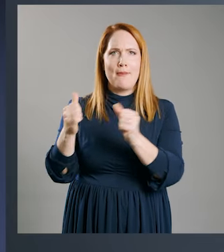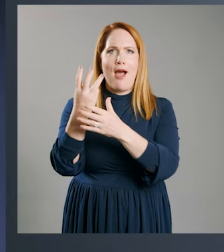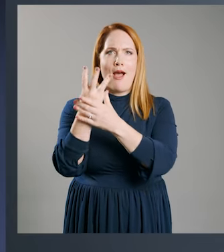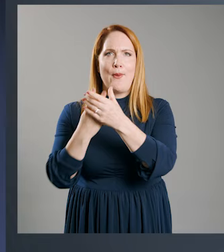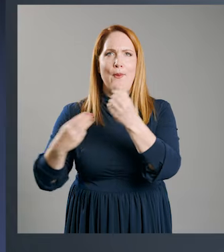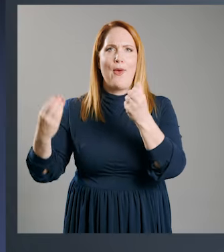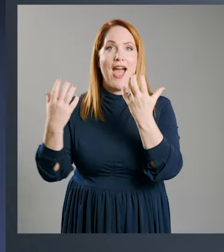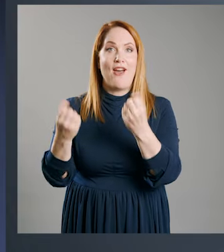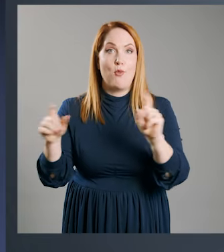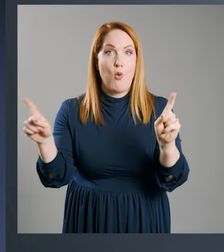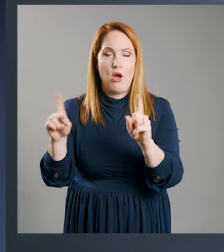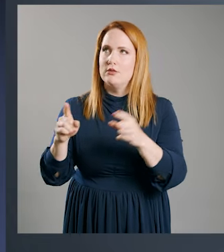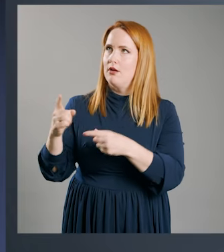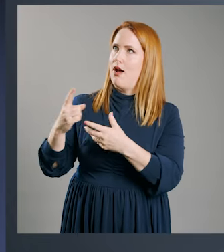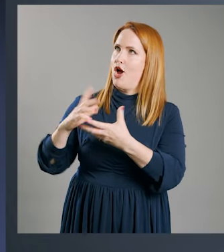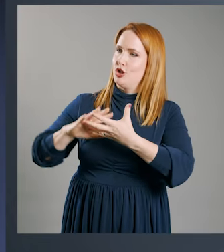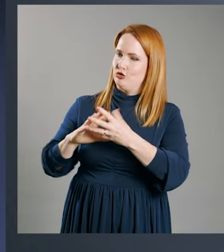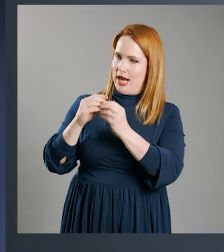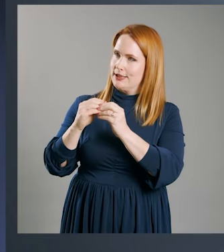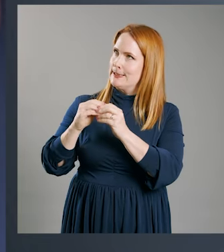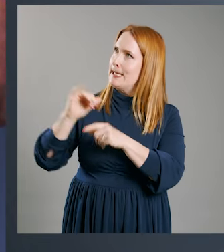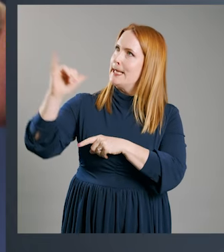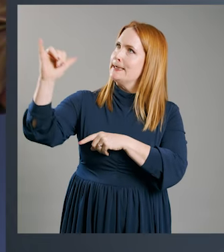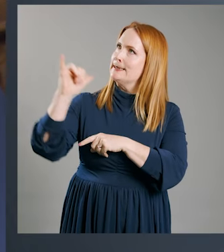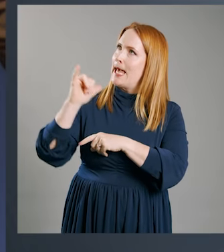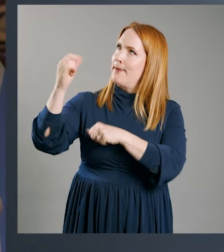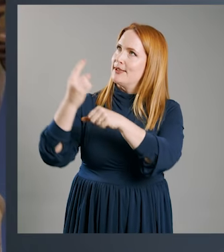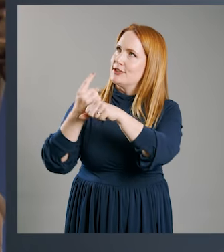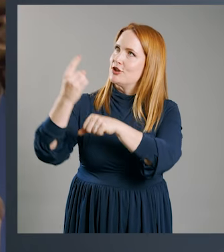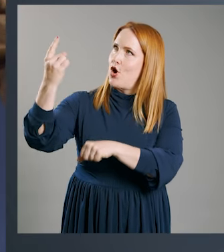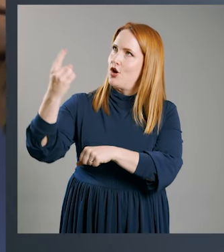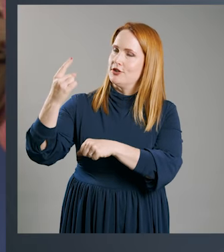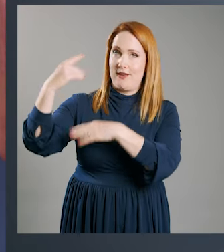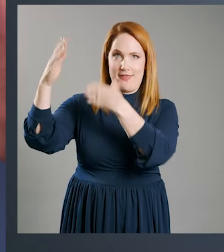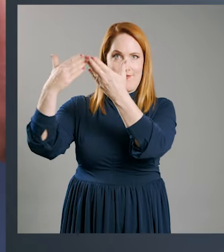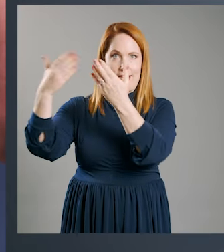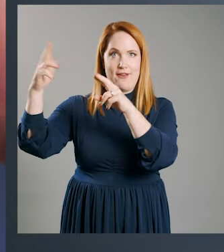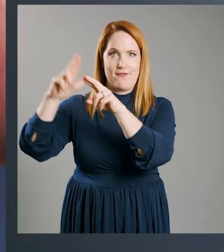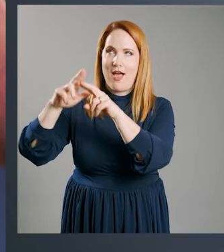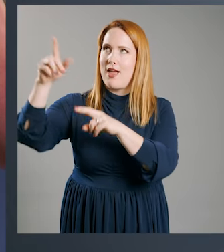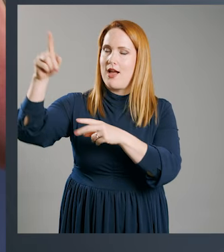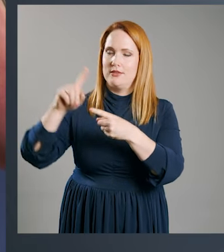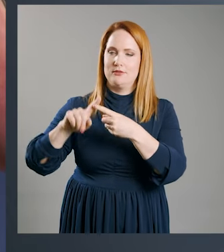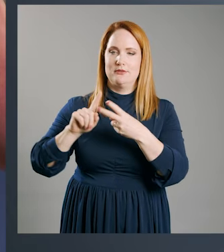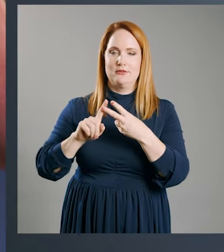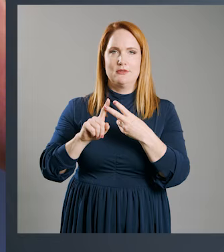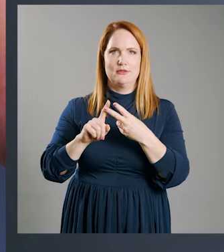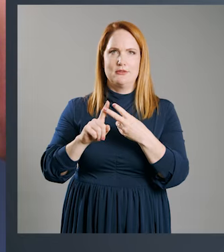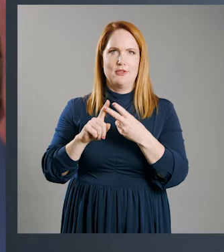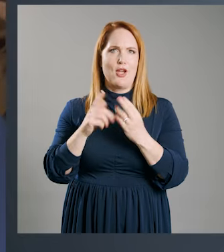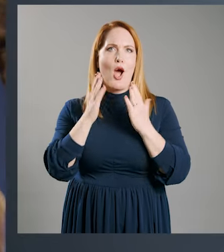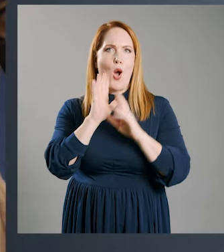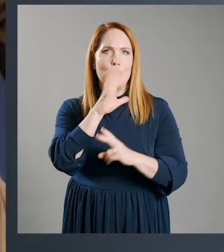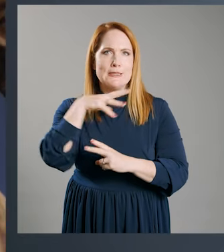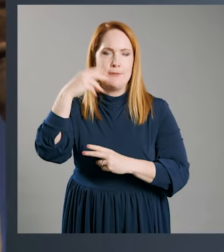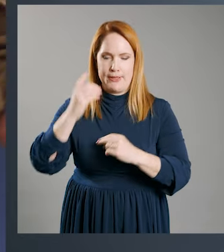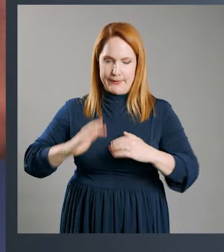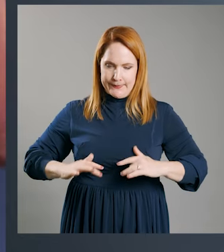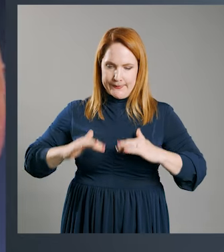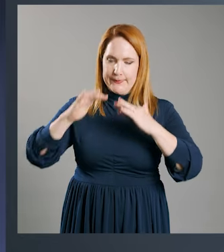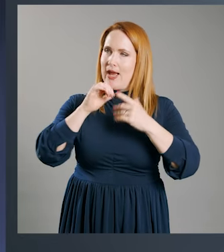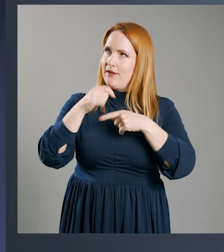Jesus. We're made in God's image. He's our Heavenly Father. We're filled with God's Spirit, the Holy Spirit, when we put